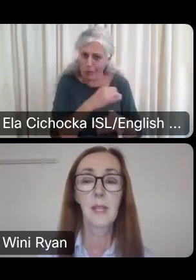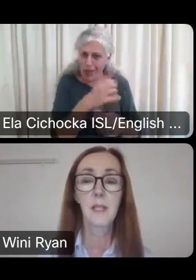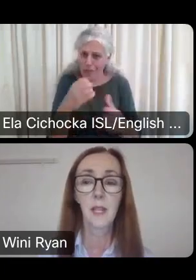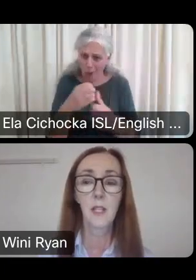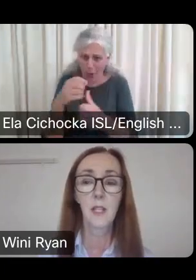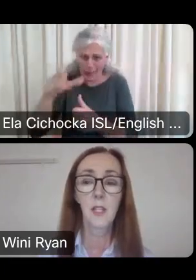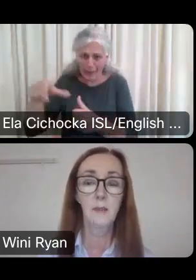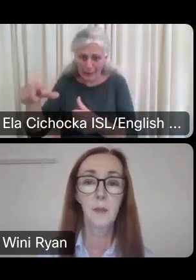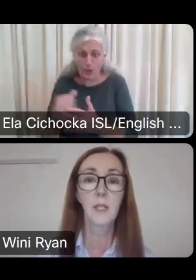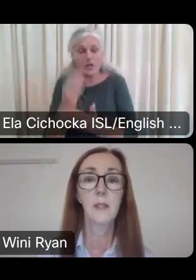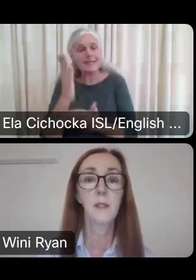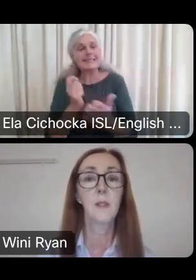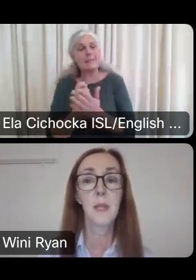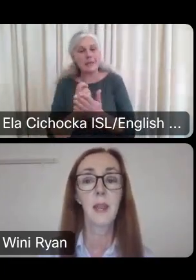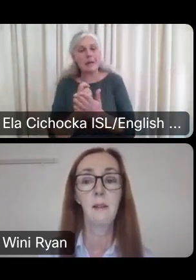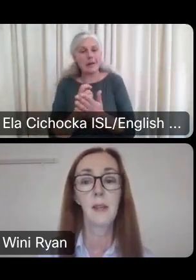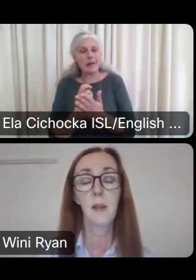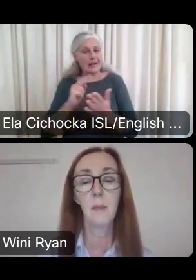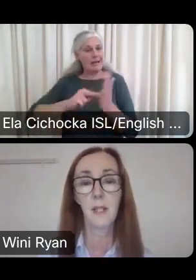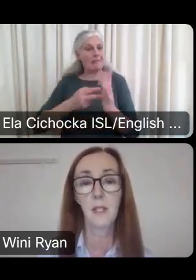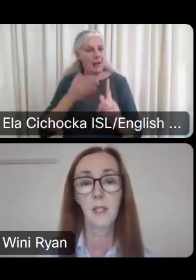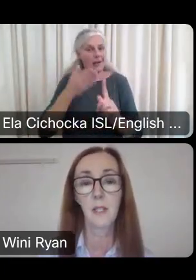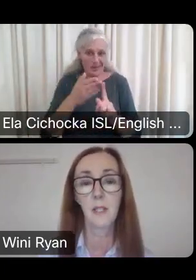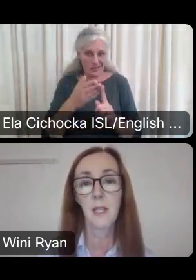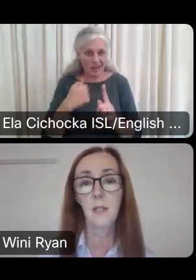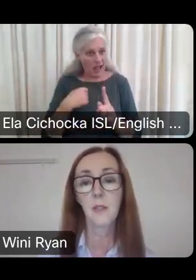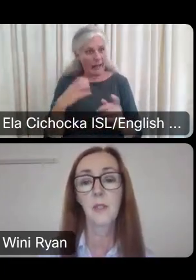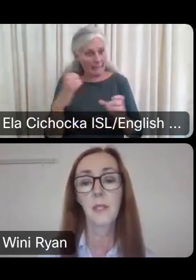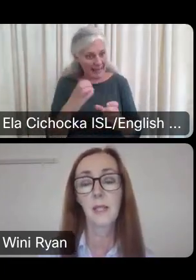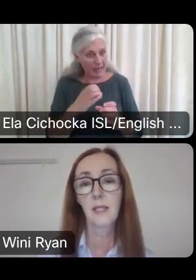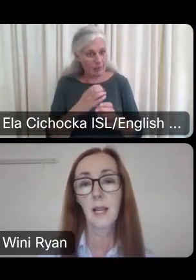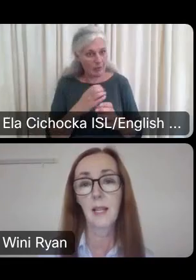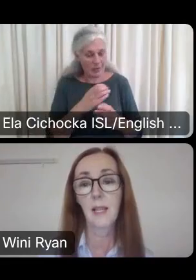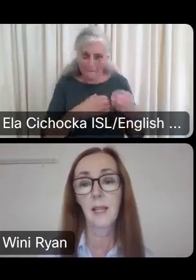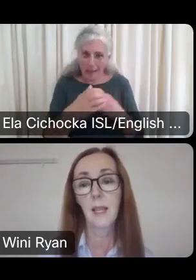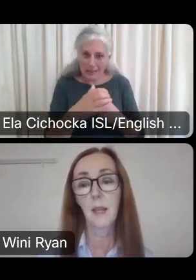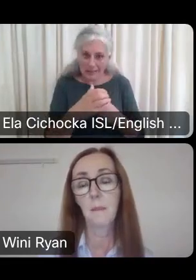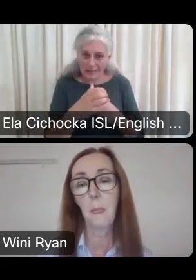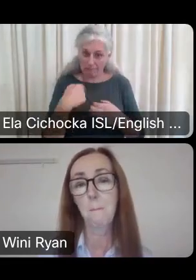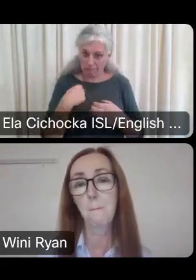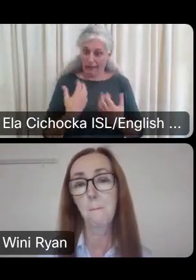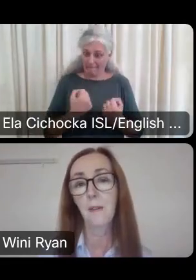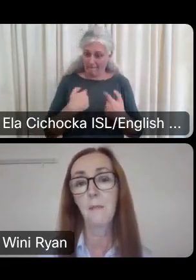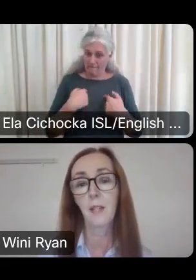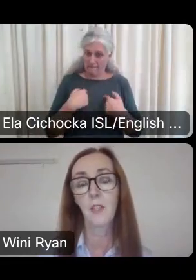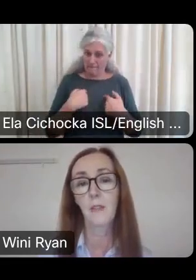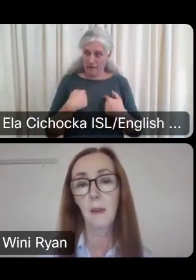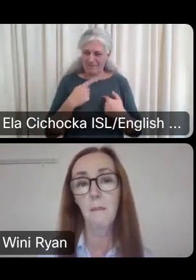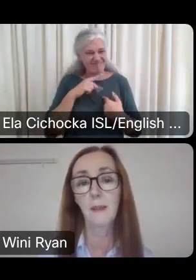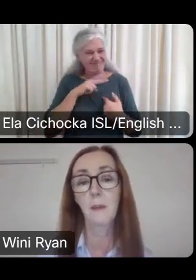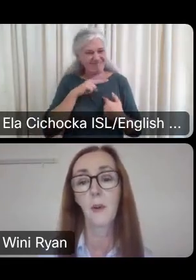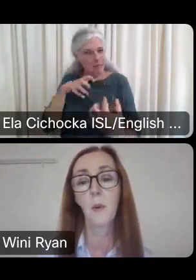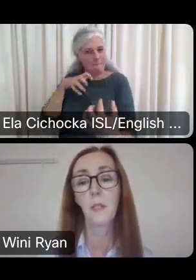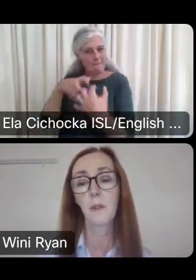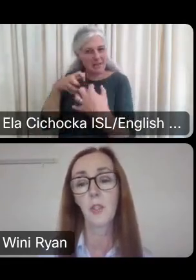Sometimes the intention, which is to be caring and compassionate, doesn't exactly match the